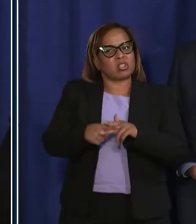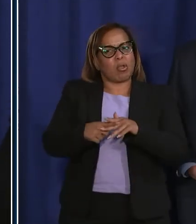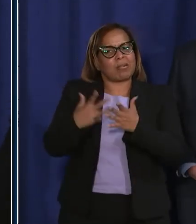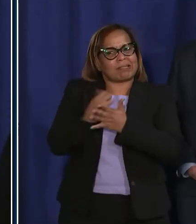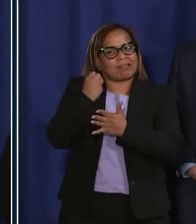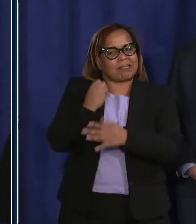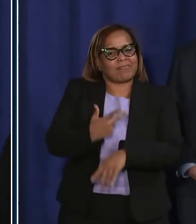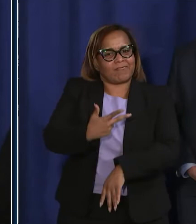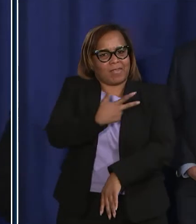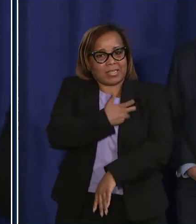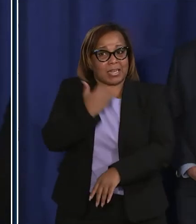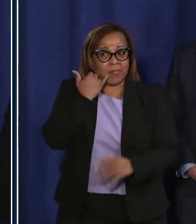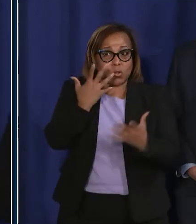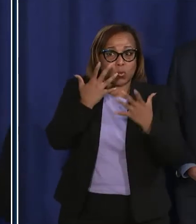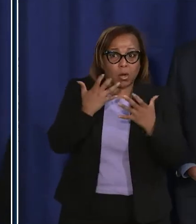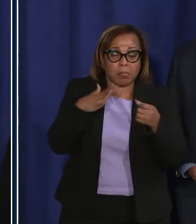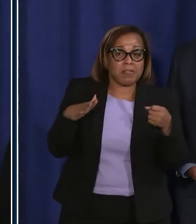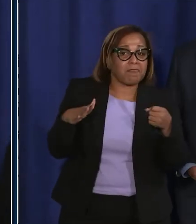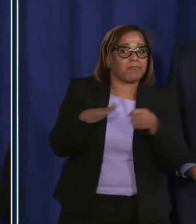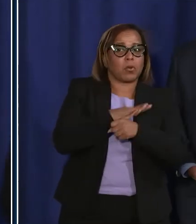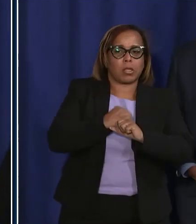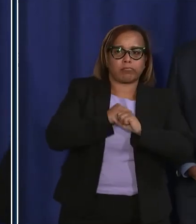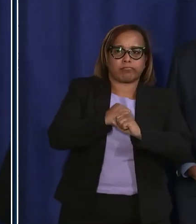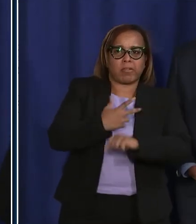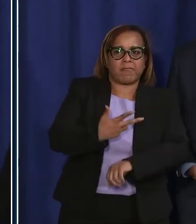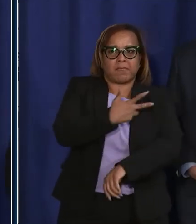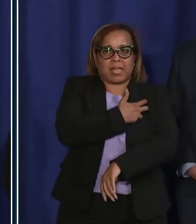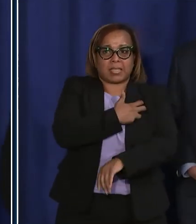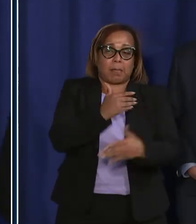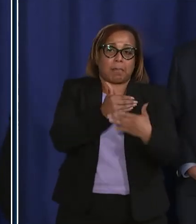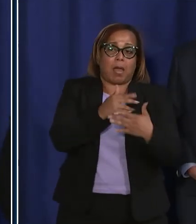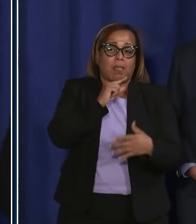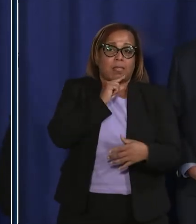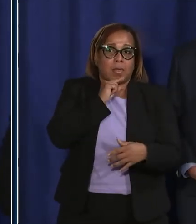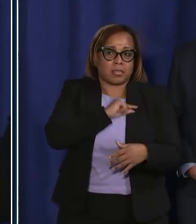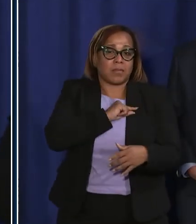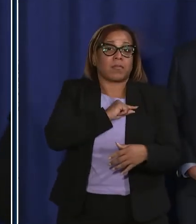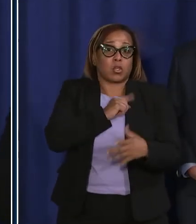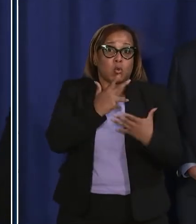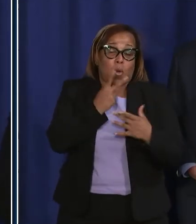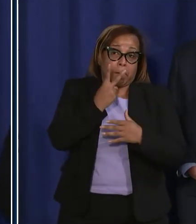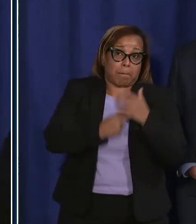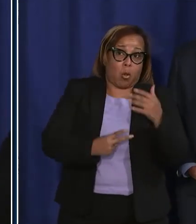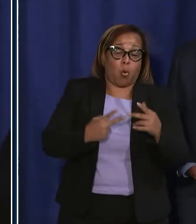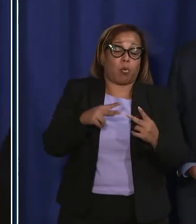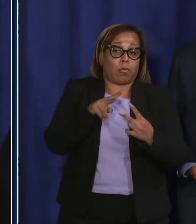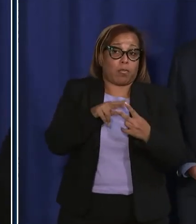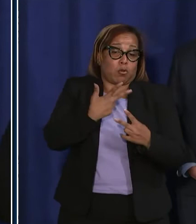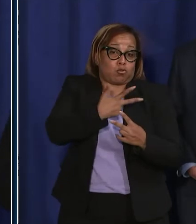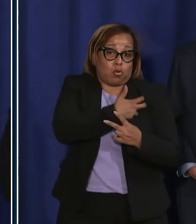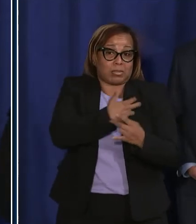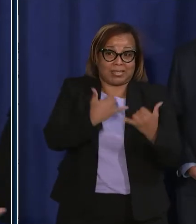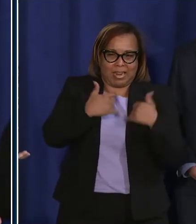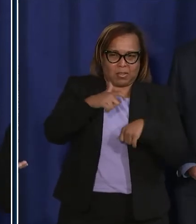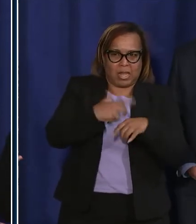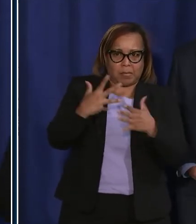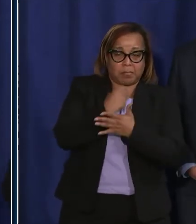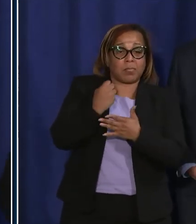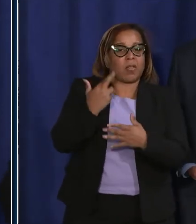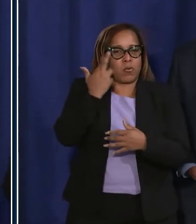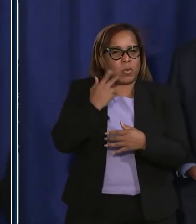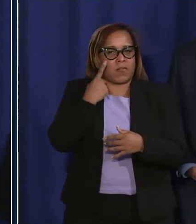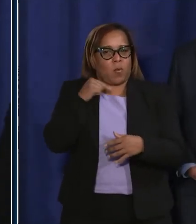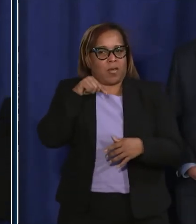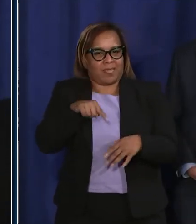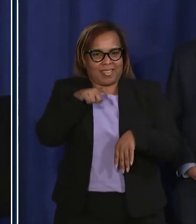that vaccine if you want to be fully vaccinated by Thanksgiving and you want to get both of those doses. So now's the time to do that. And part of the reason